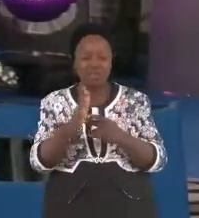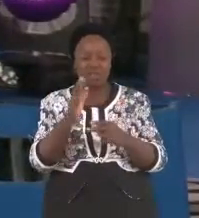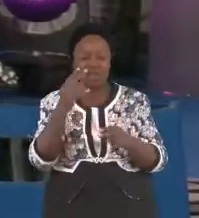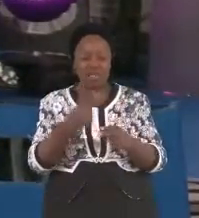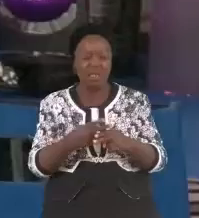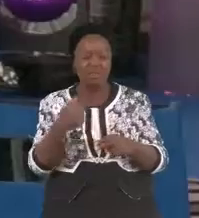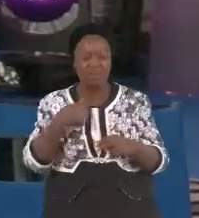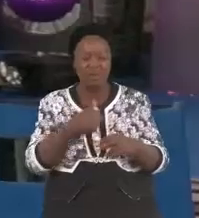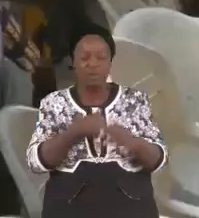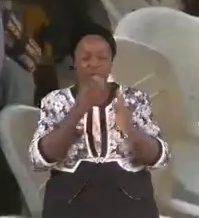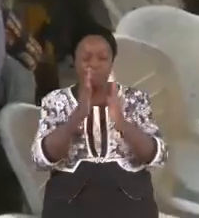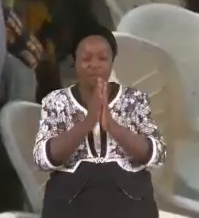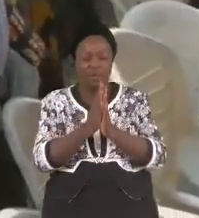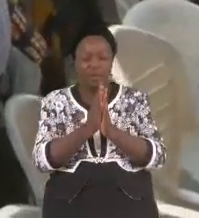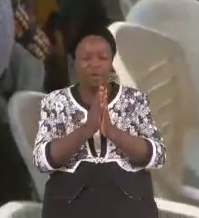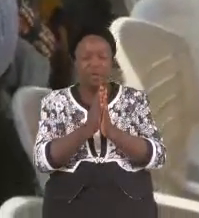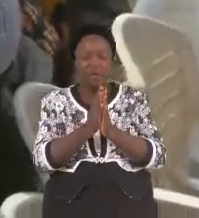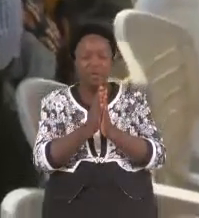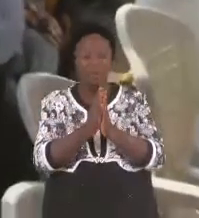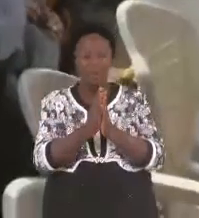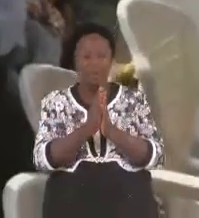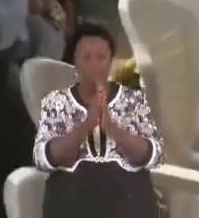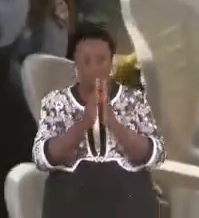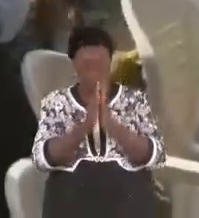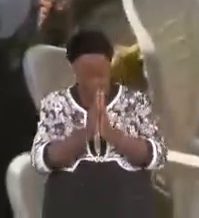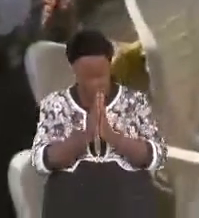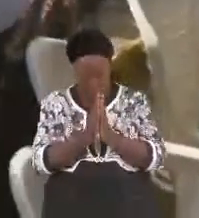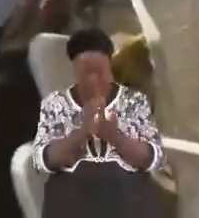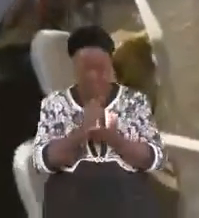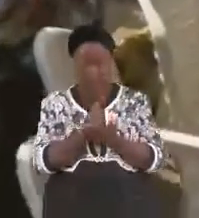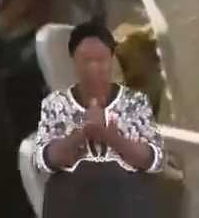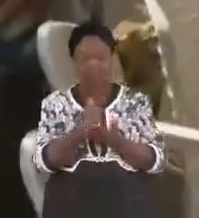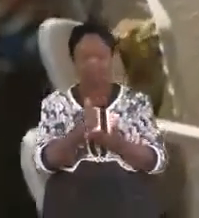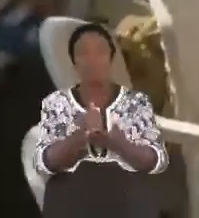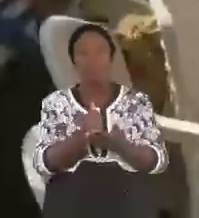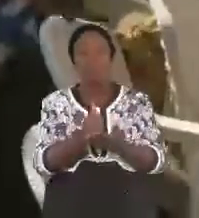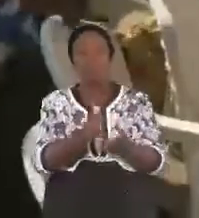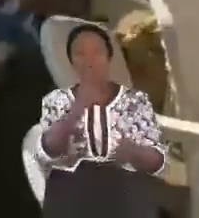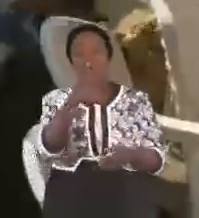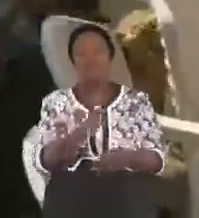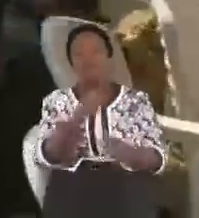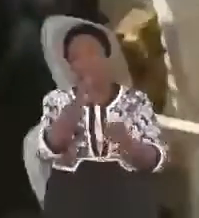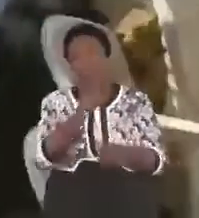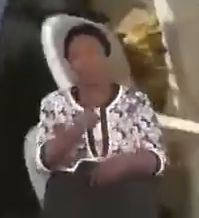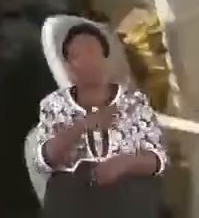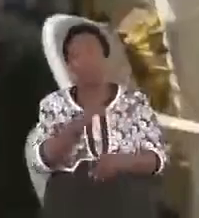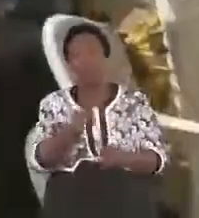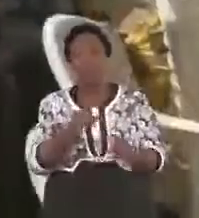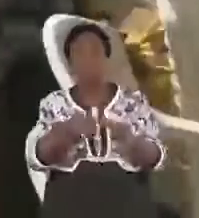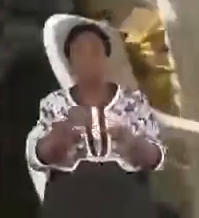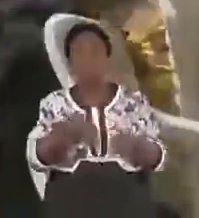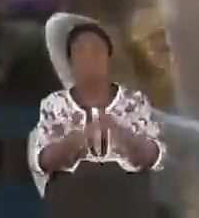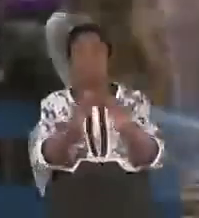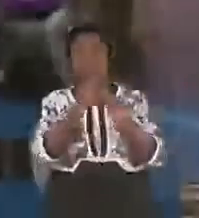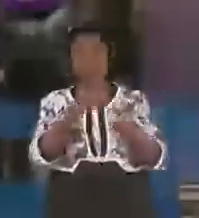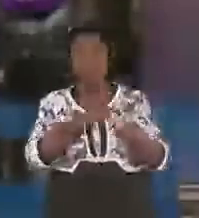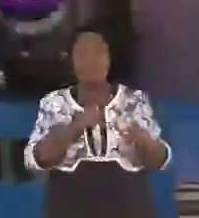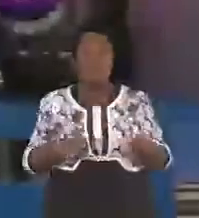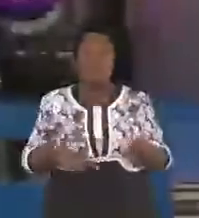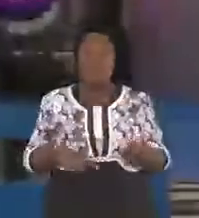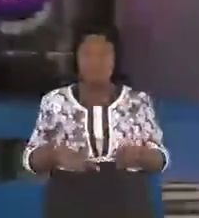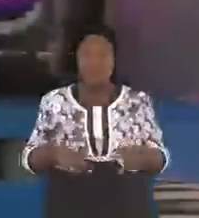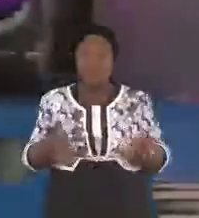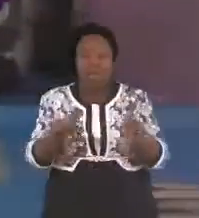pray god bless you you're considering the blessing of the lord as we have